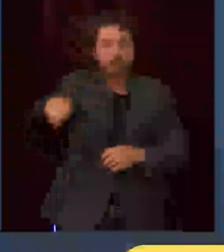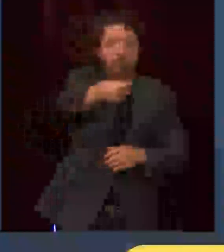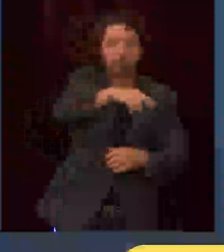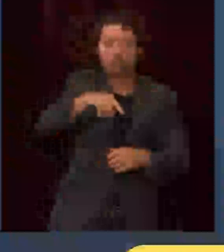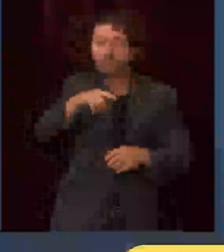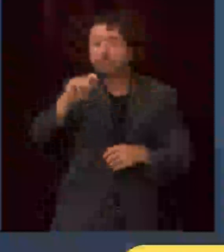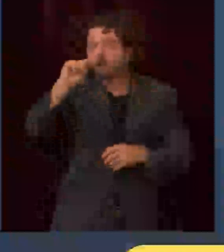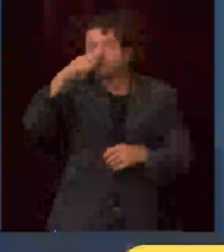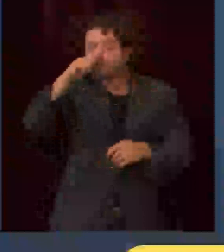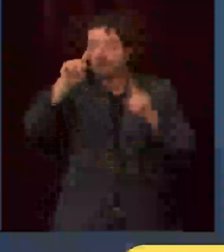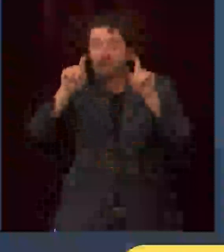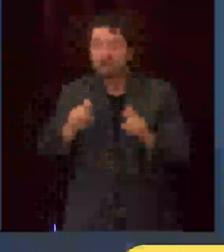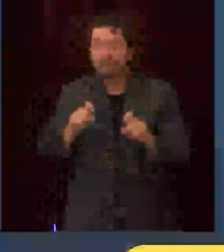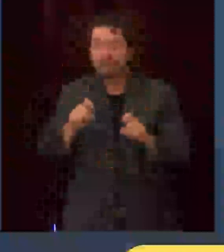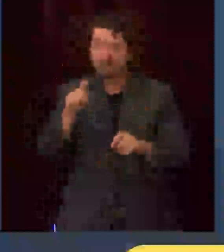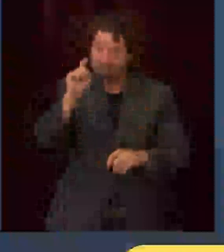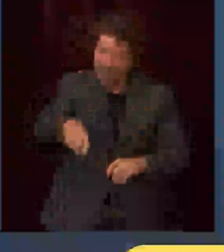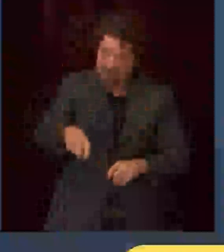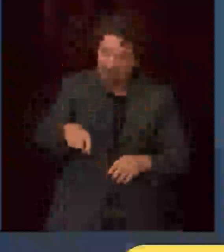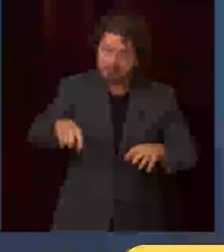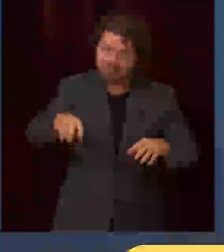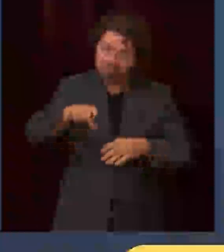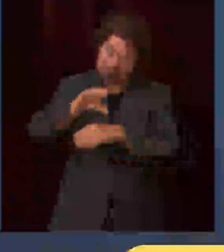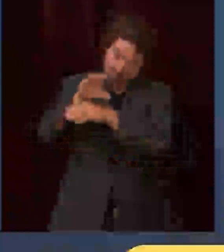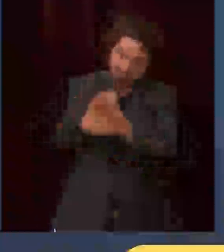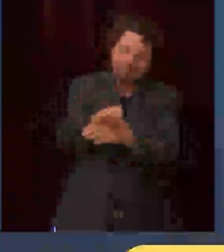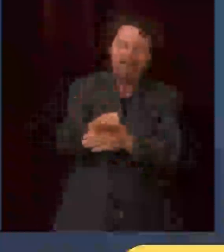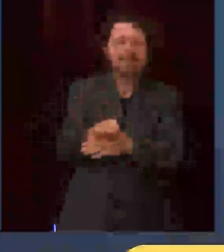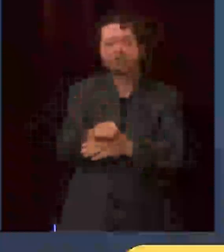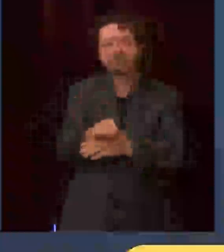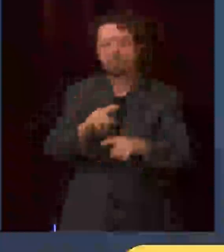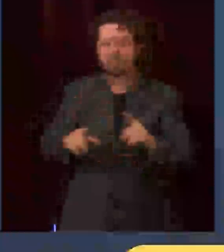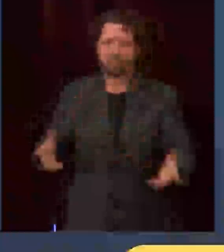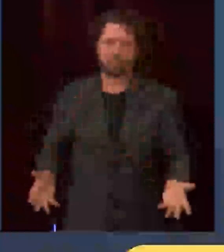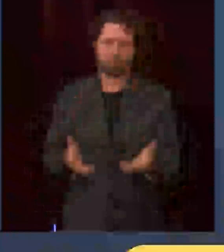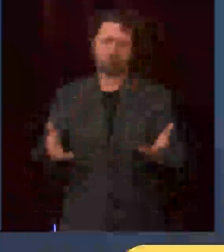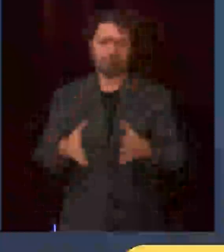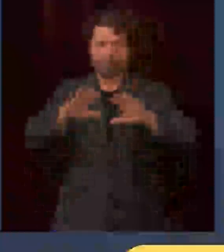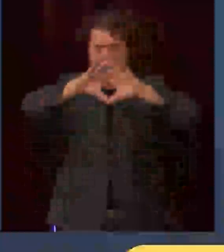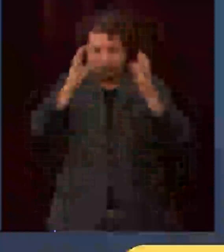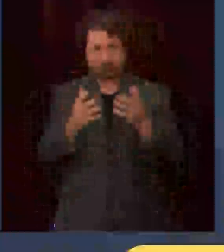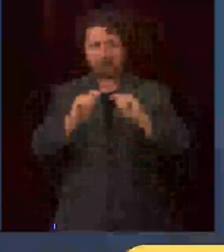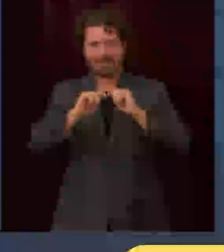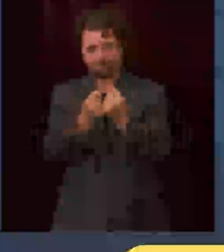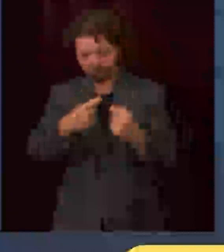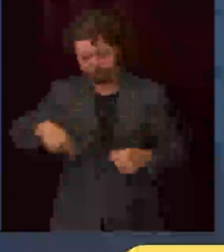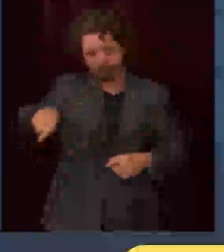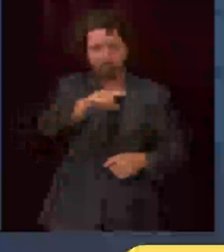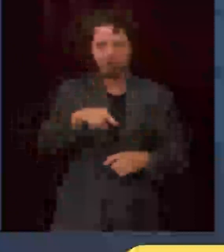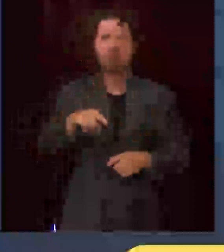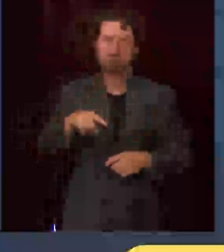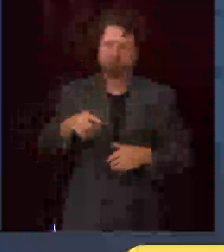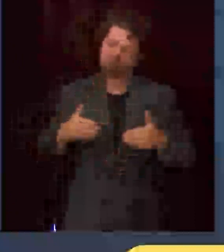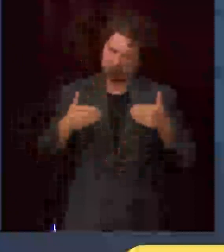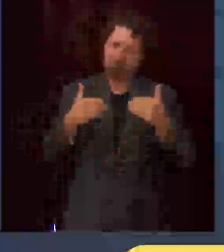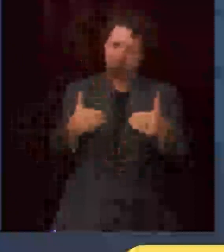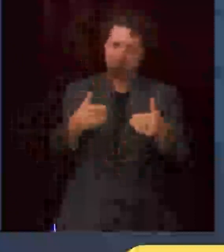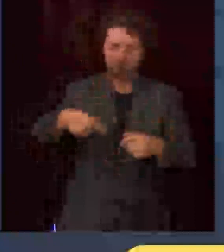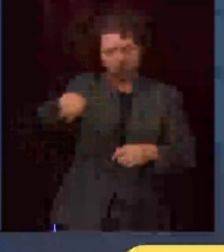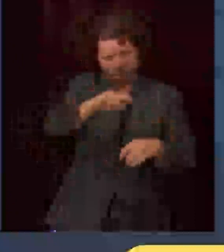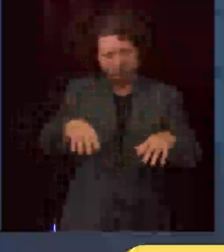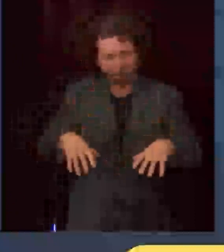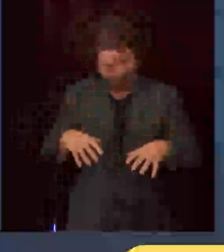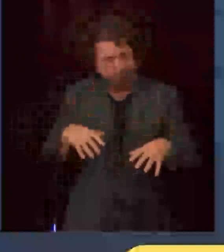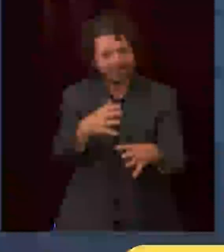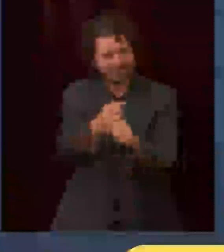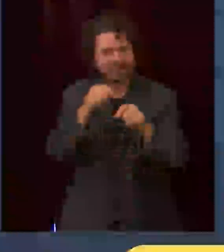chain of this transmission. Now, to do that, the people who are positive are also going to be very helpful